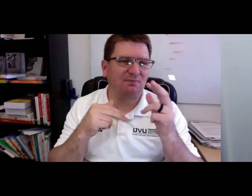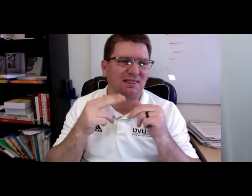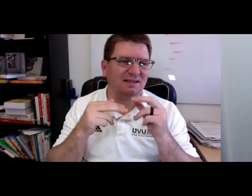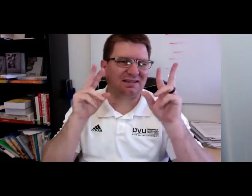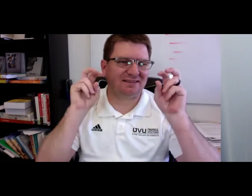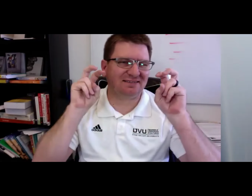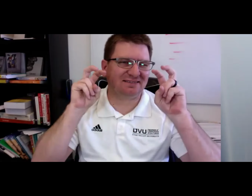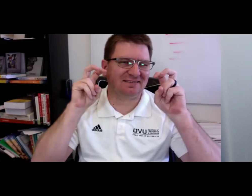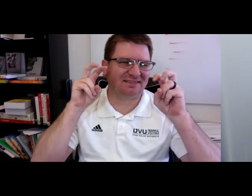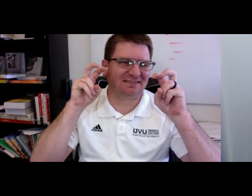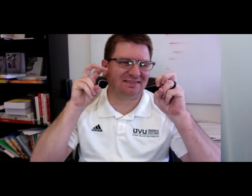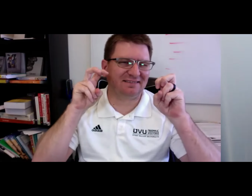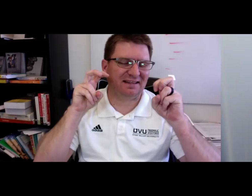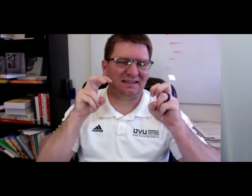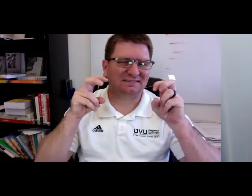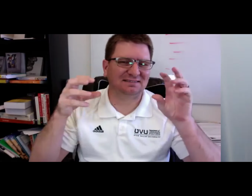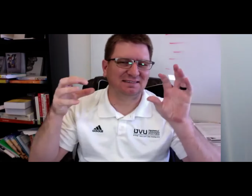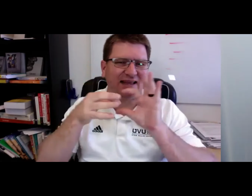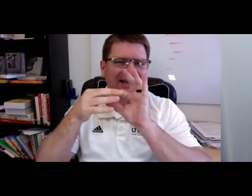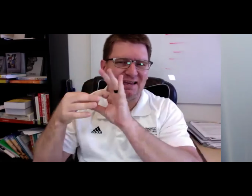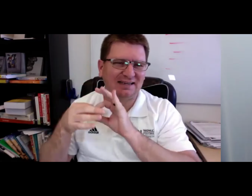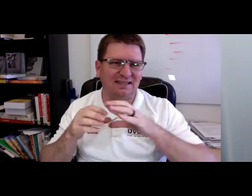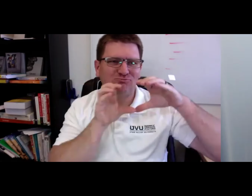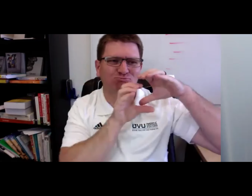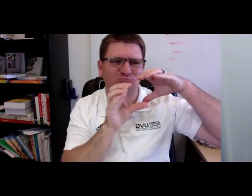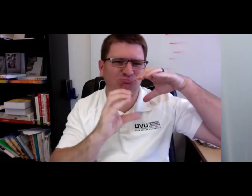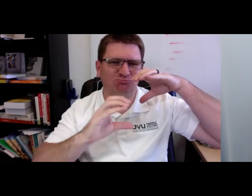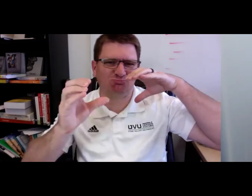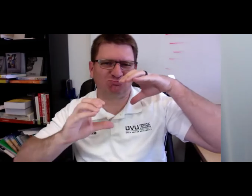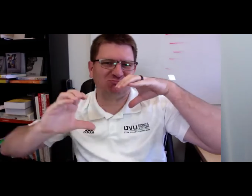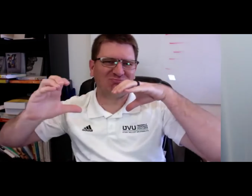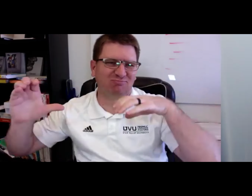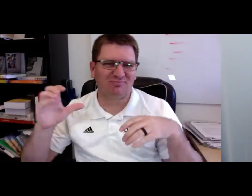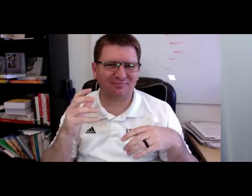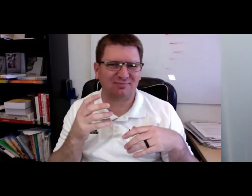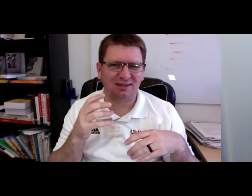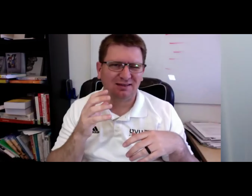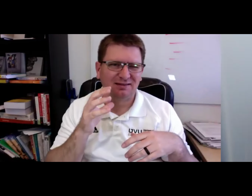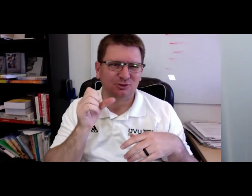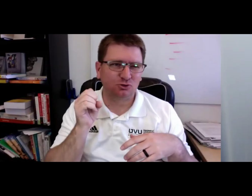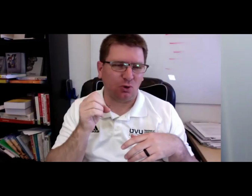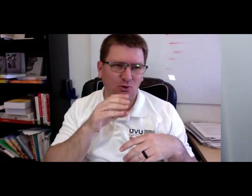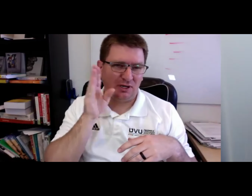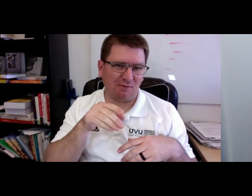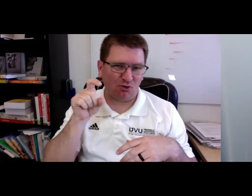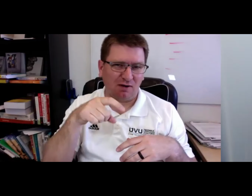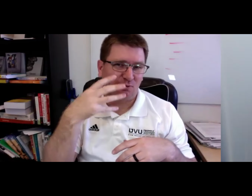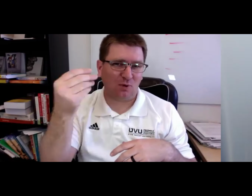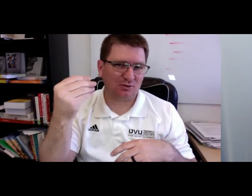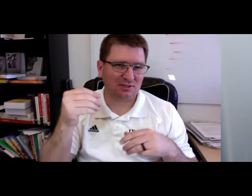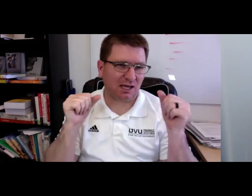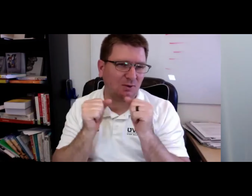also, it's all one building. Our campus is one building. So it's a very